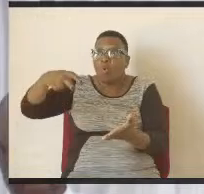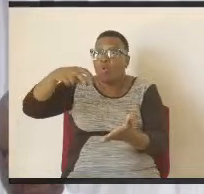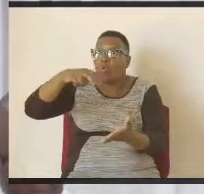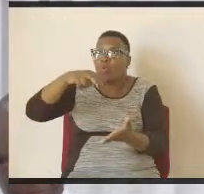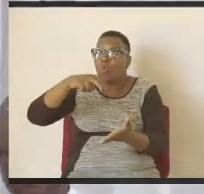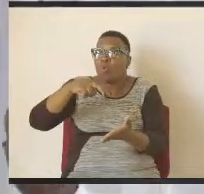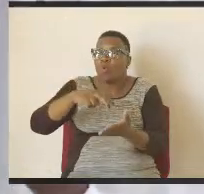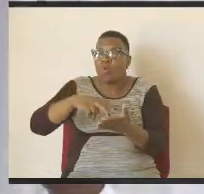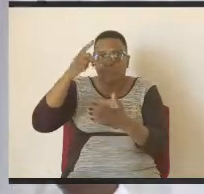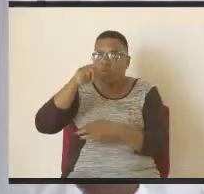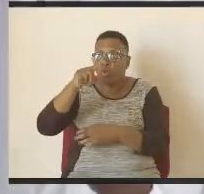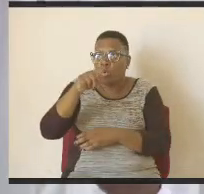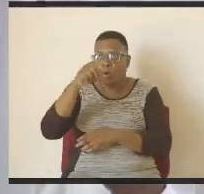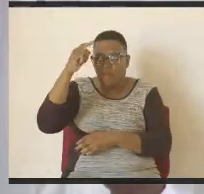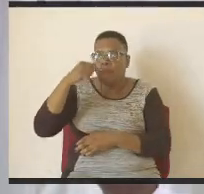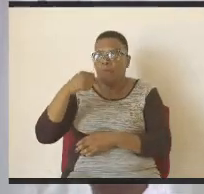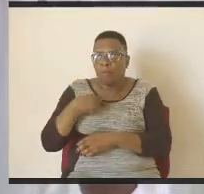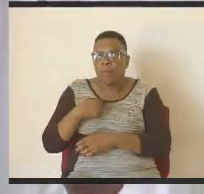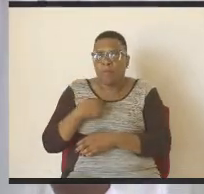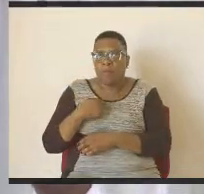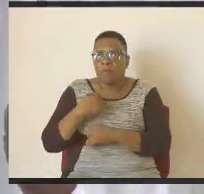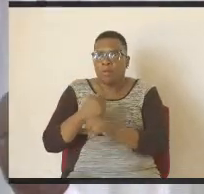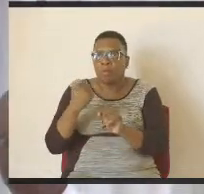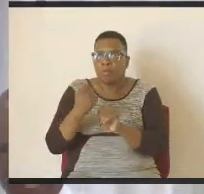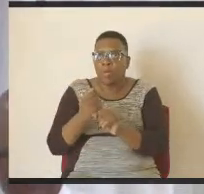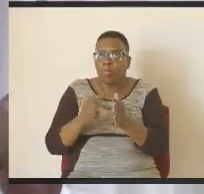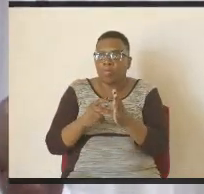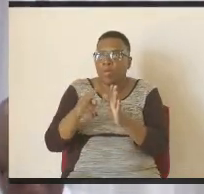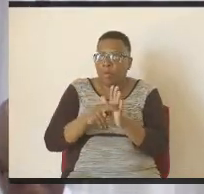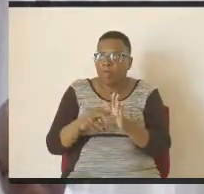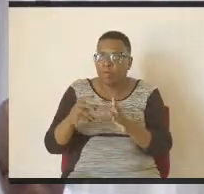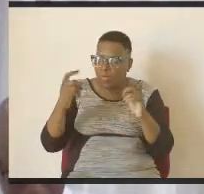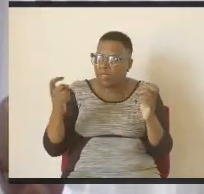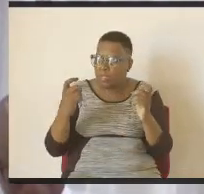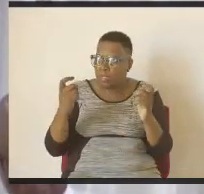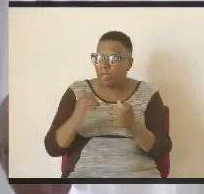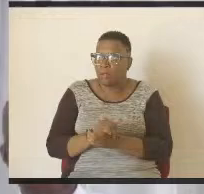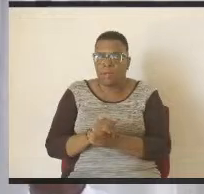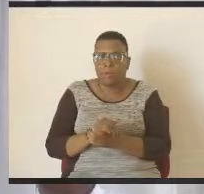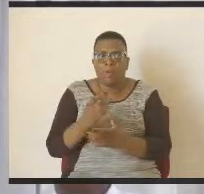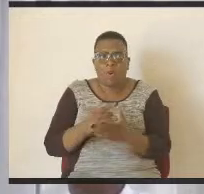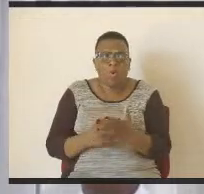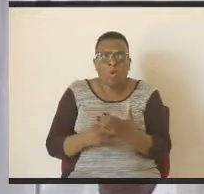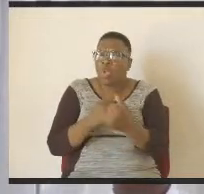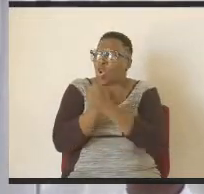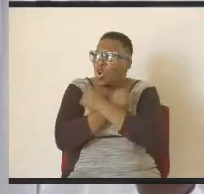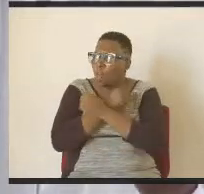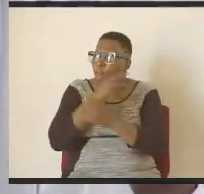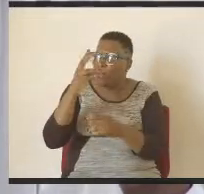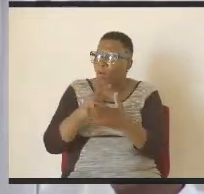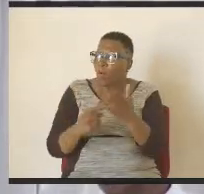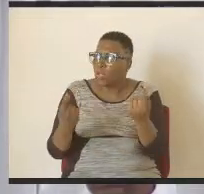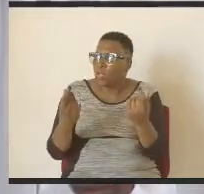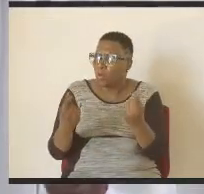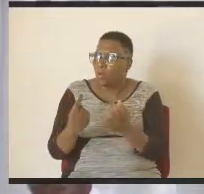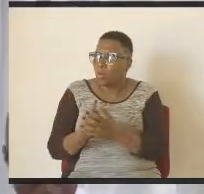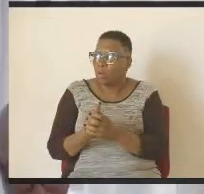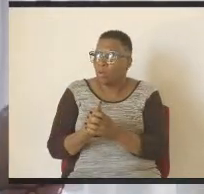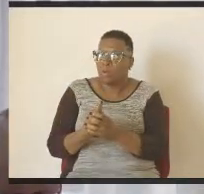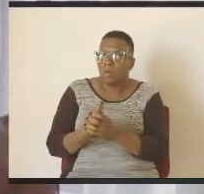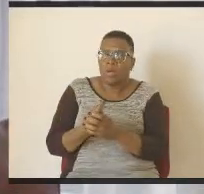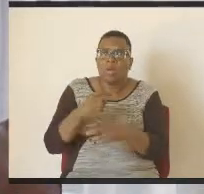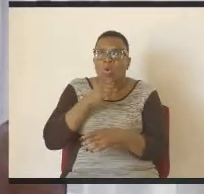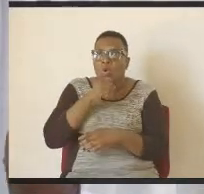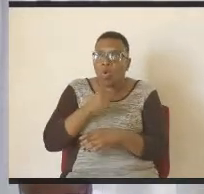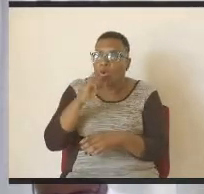for me, for the redemption of our sins. But oh, we love him for what he did on that cross, on the old rugged cross. And